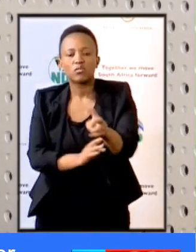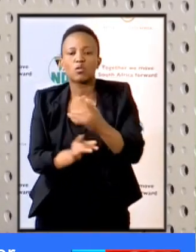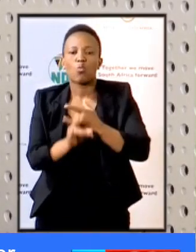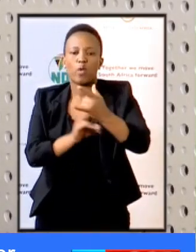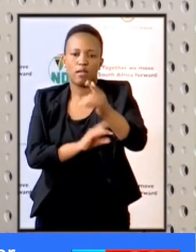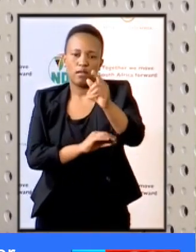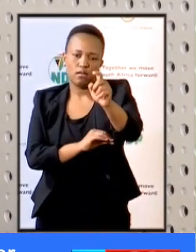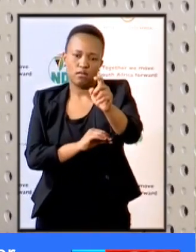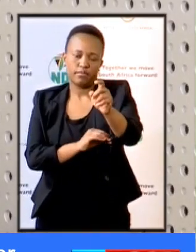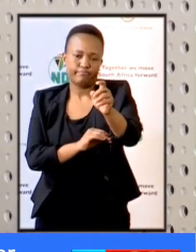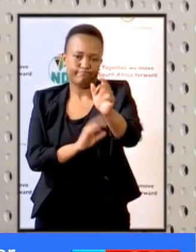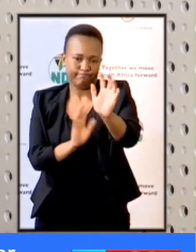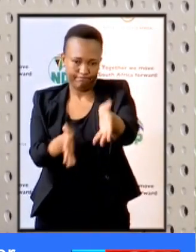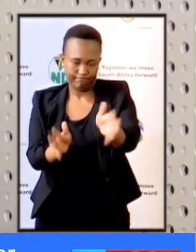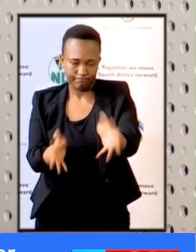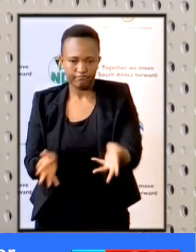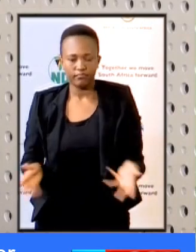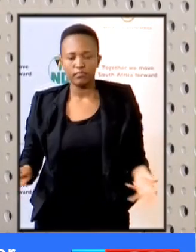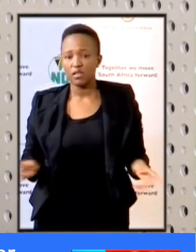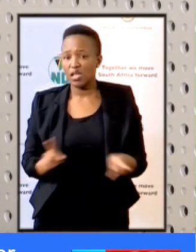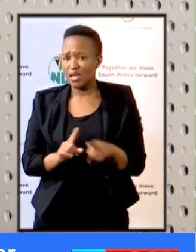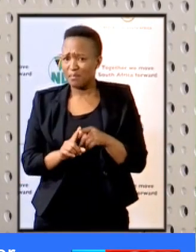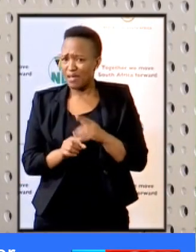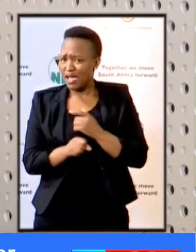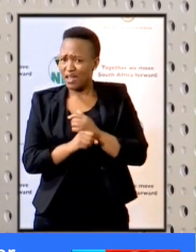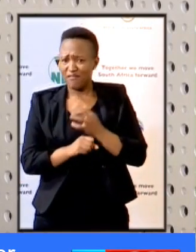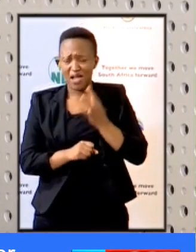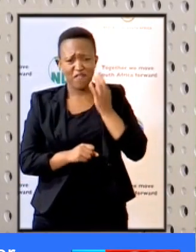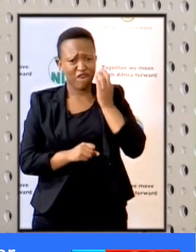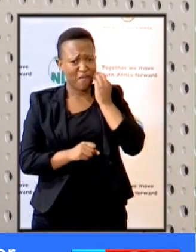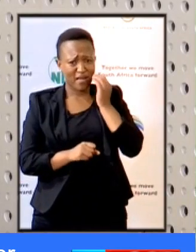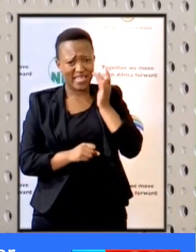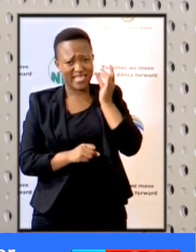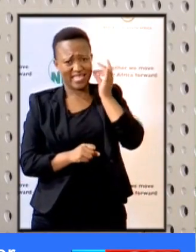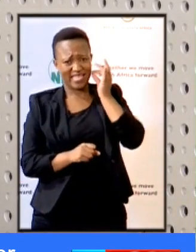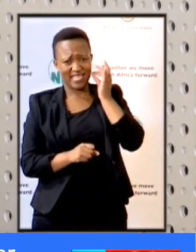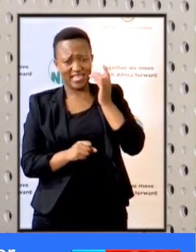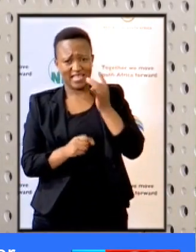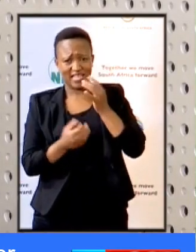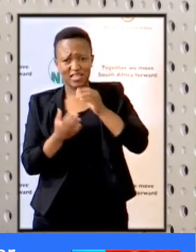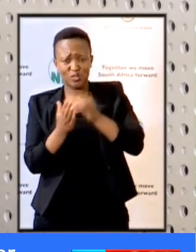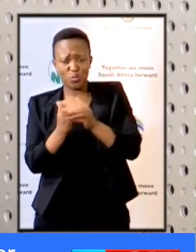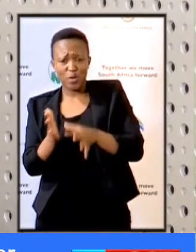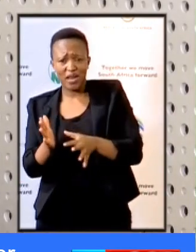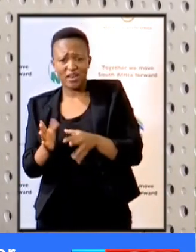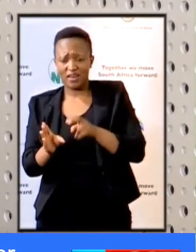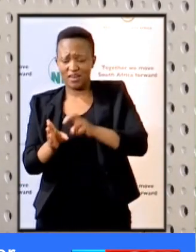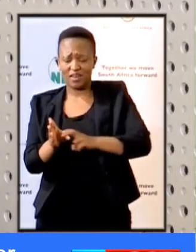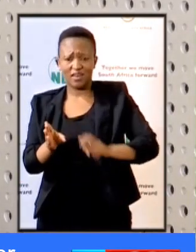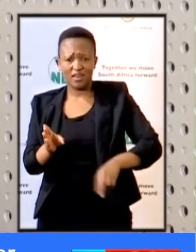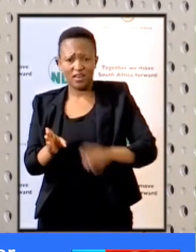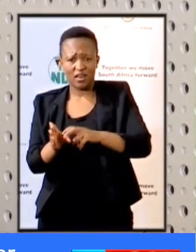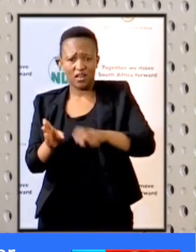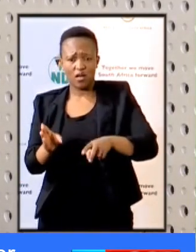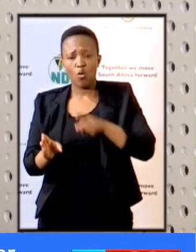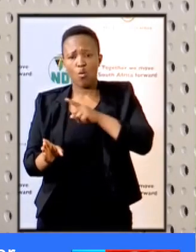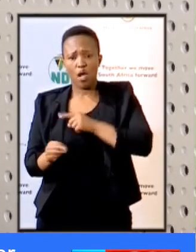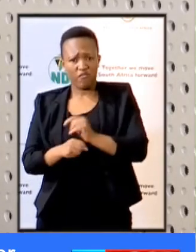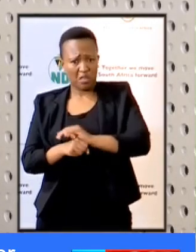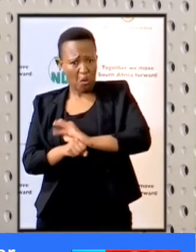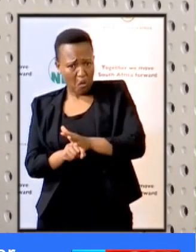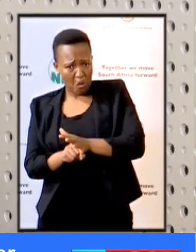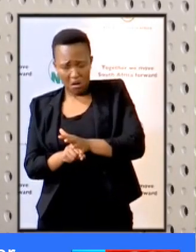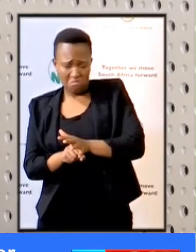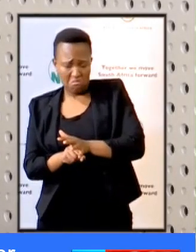So if you have got more information, I haven't heard of students deregistering as a result of this situation. Ubonga is